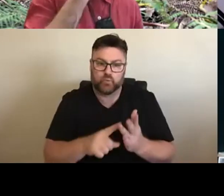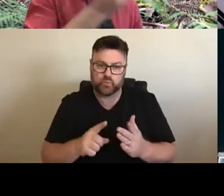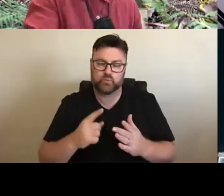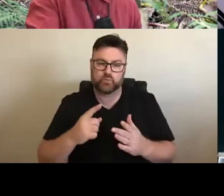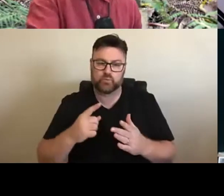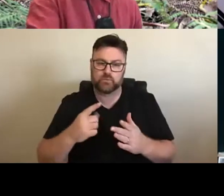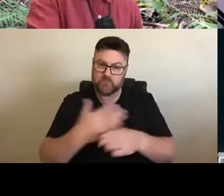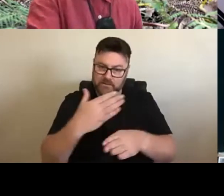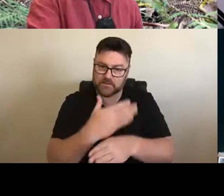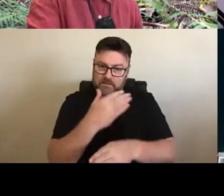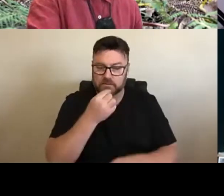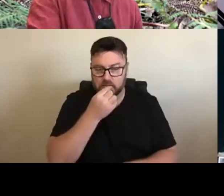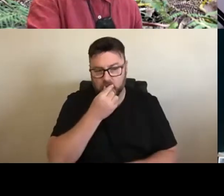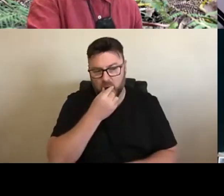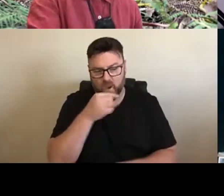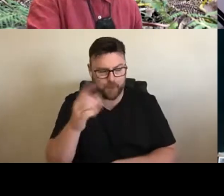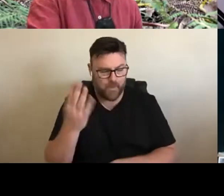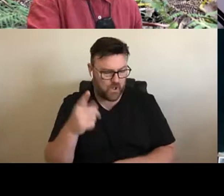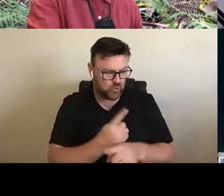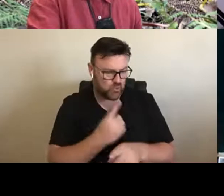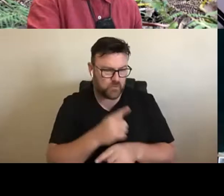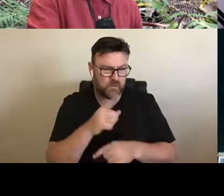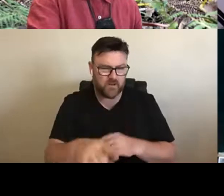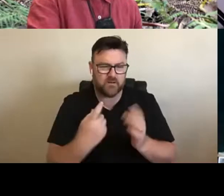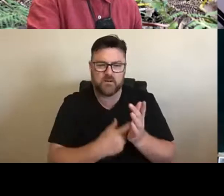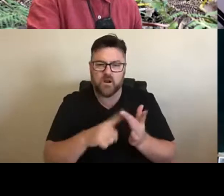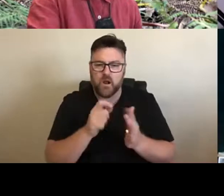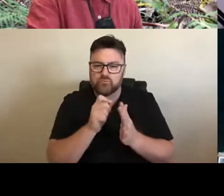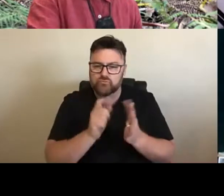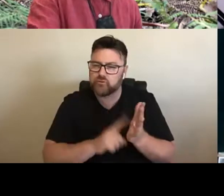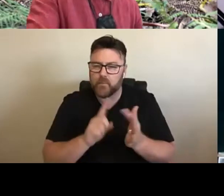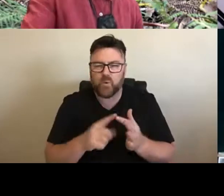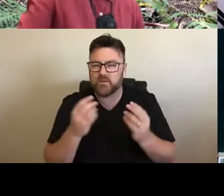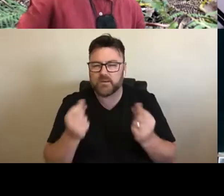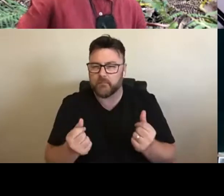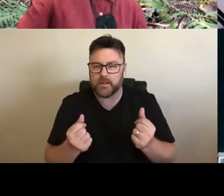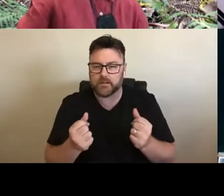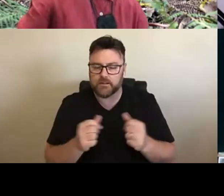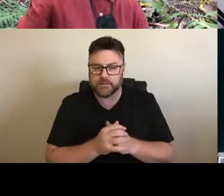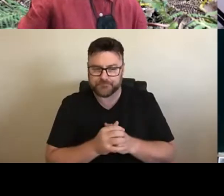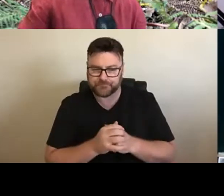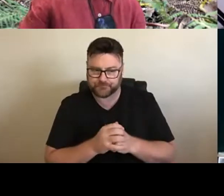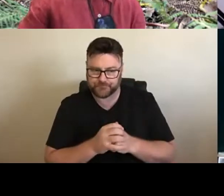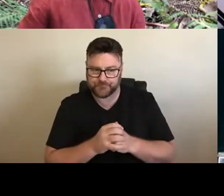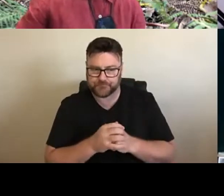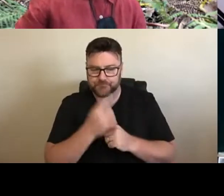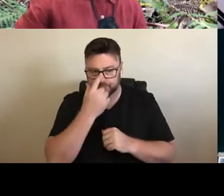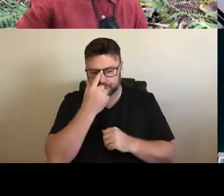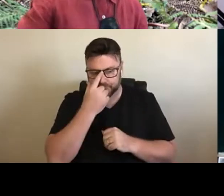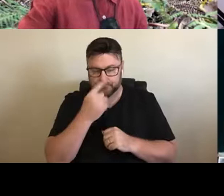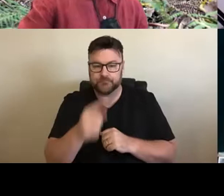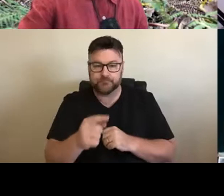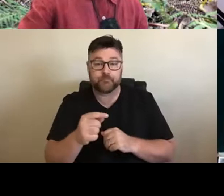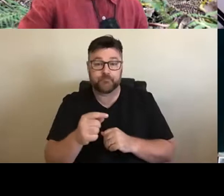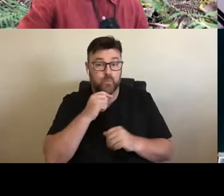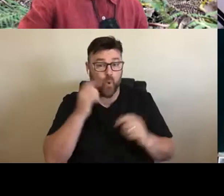You talked about was a really nice word, a ripple or now it's gone, but these thoughts that people have been percolating